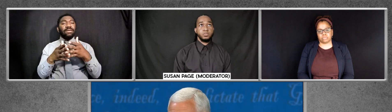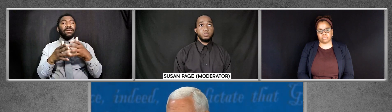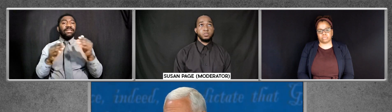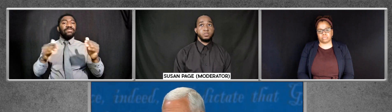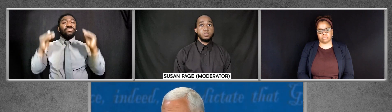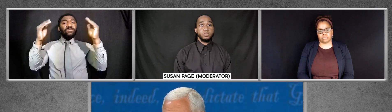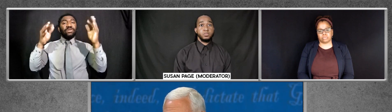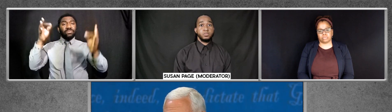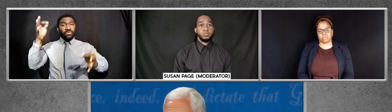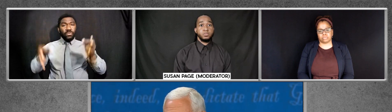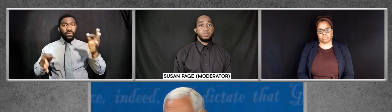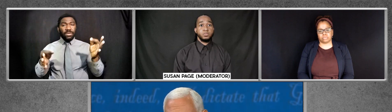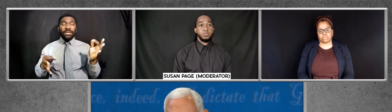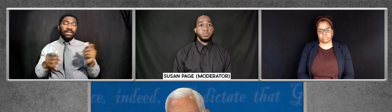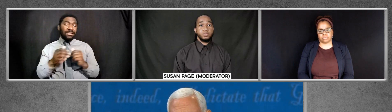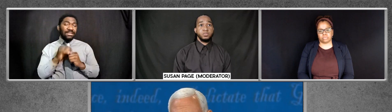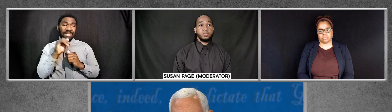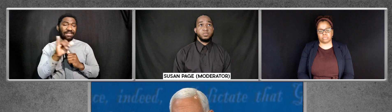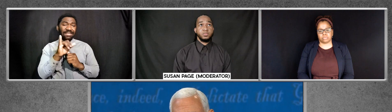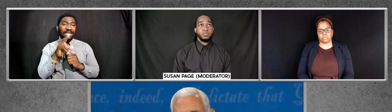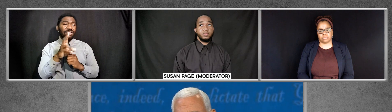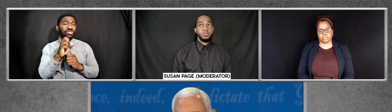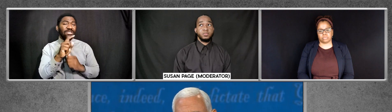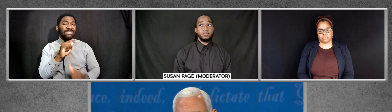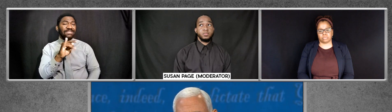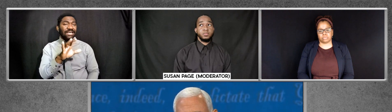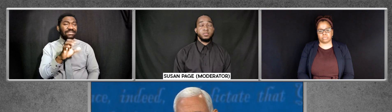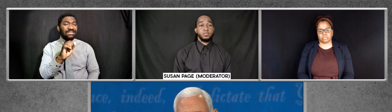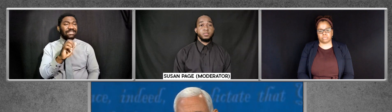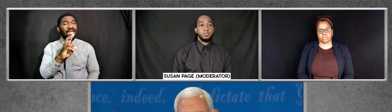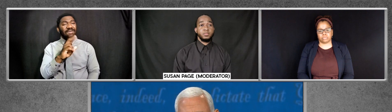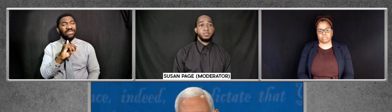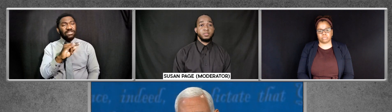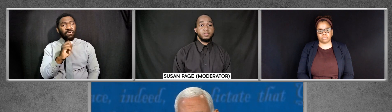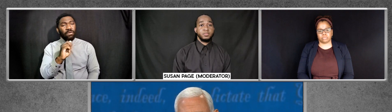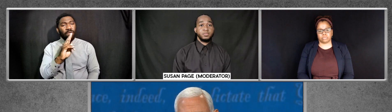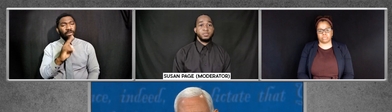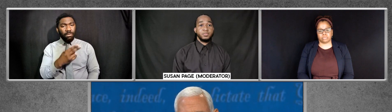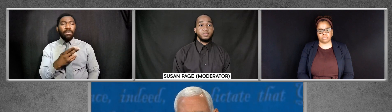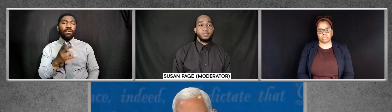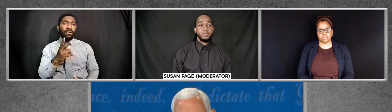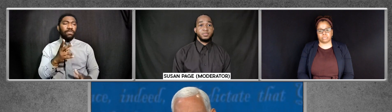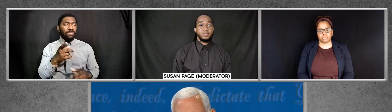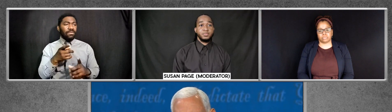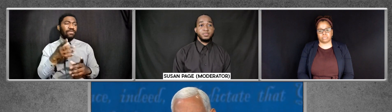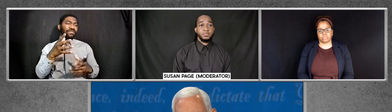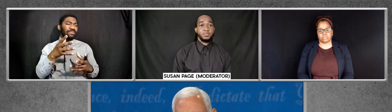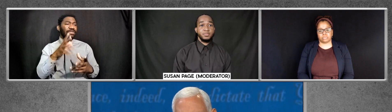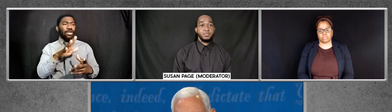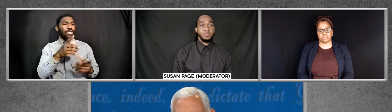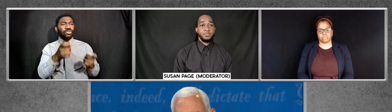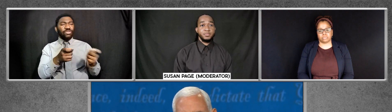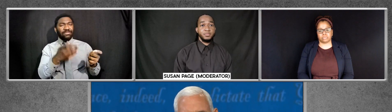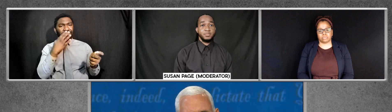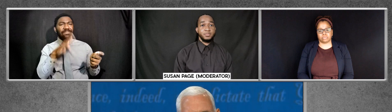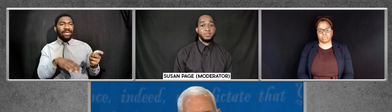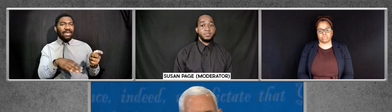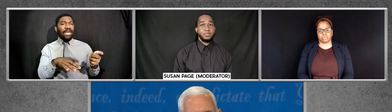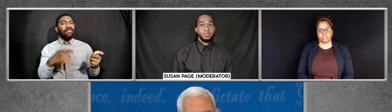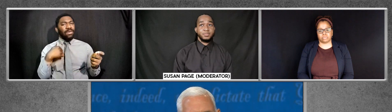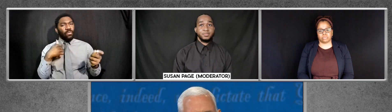Kavanaugh received with treatment from you and others, we hope she gets a fair hearing. And we particularly hope that we don't see the